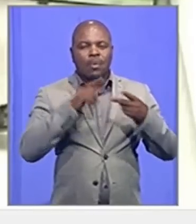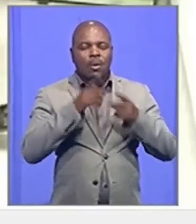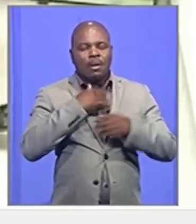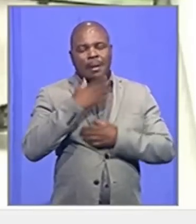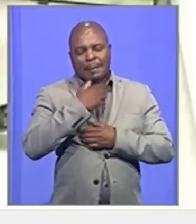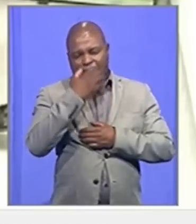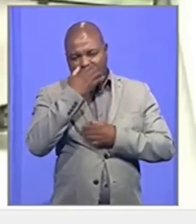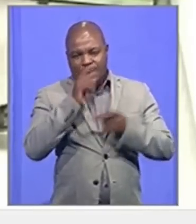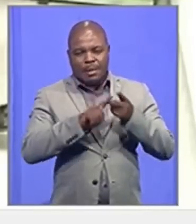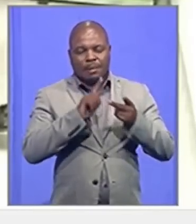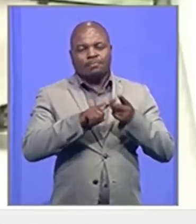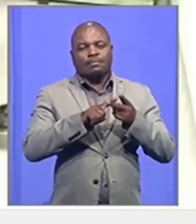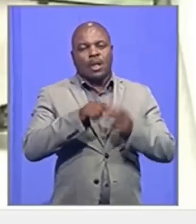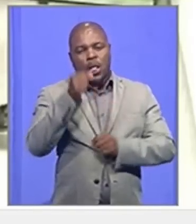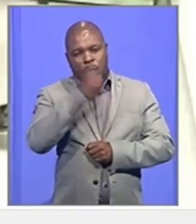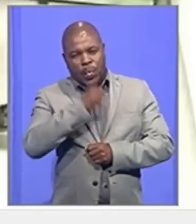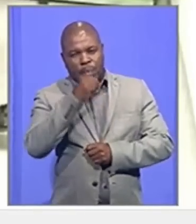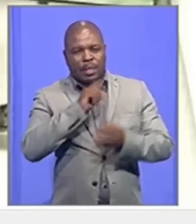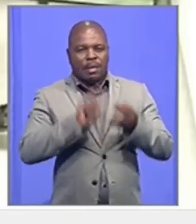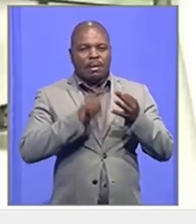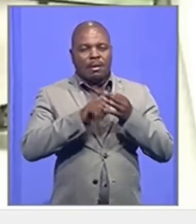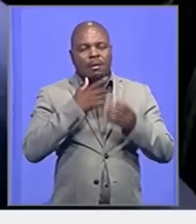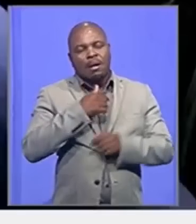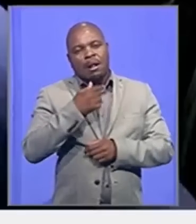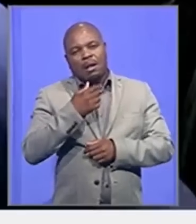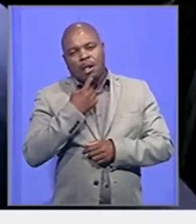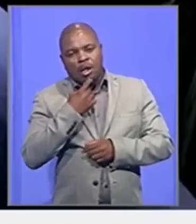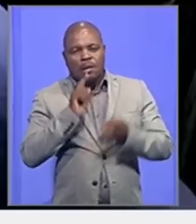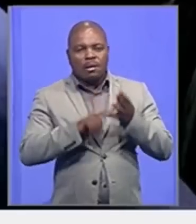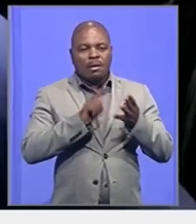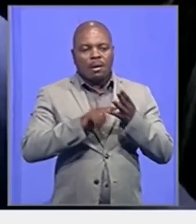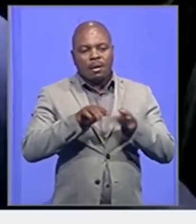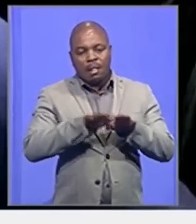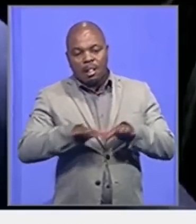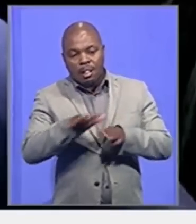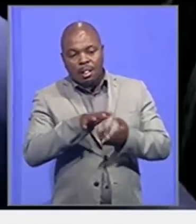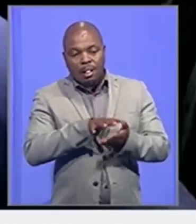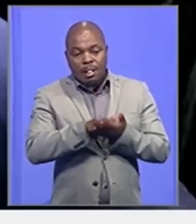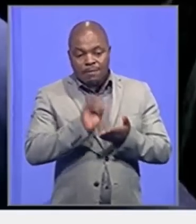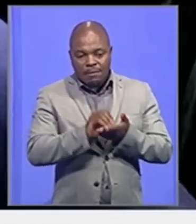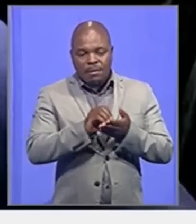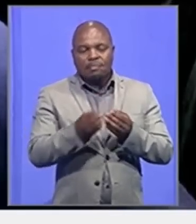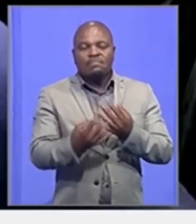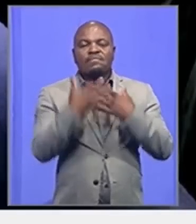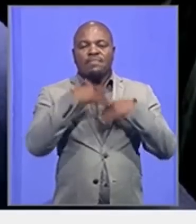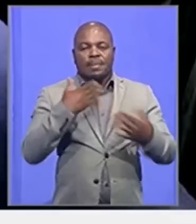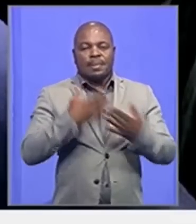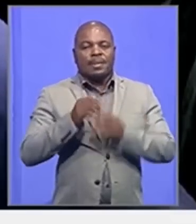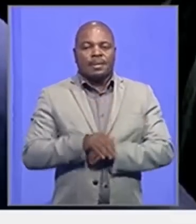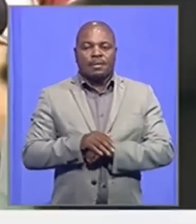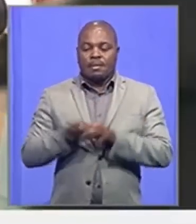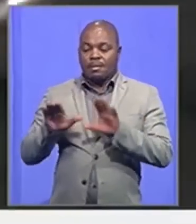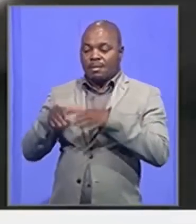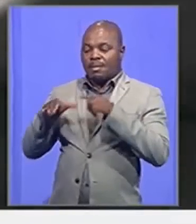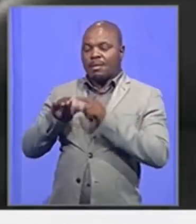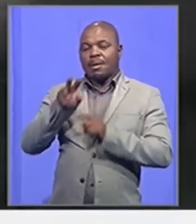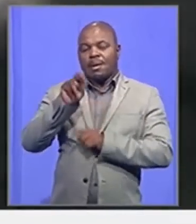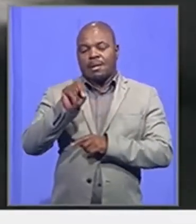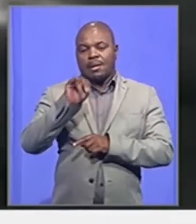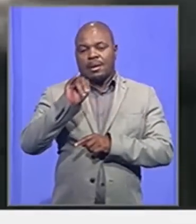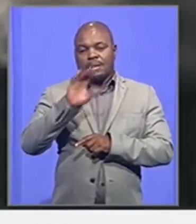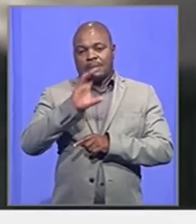mina, ba gotlhola kana fa ba bua le go tshwara mafelo a tshwaetsegileng. Setheo sa malwetse a tshelanwang